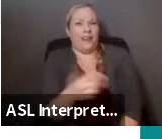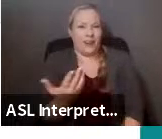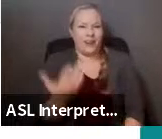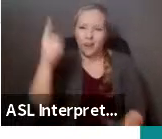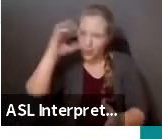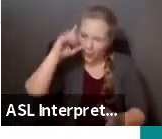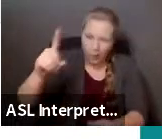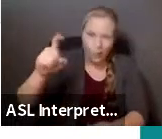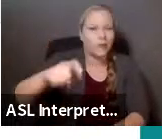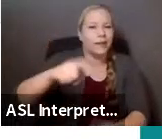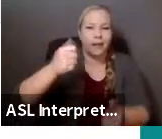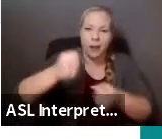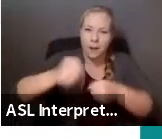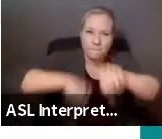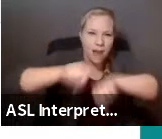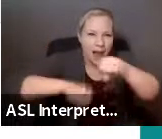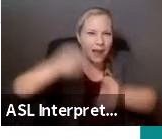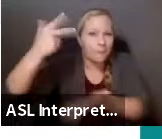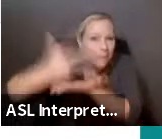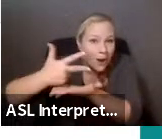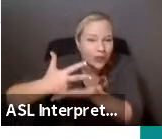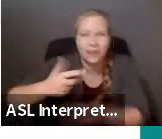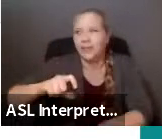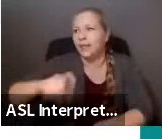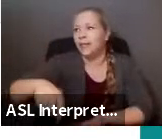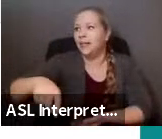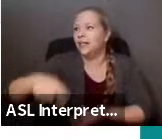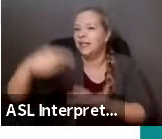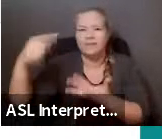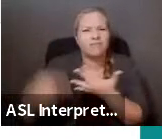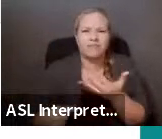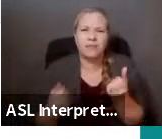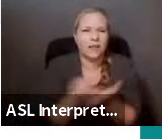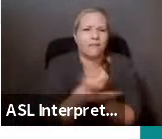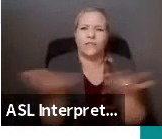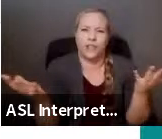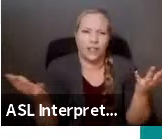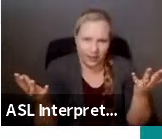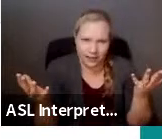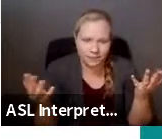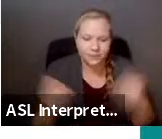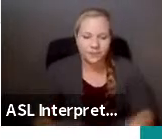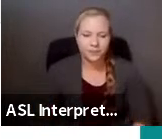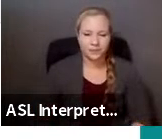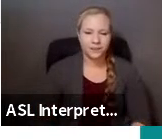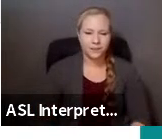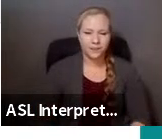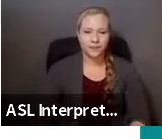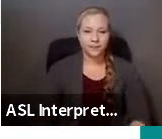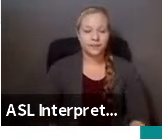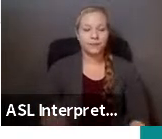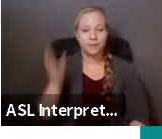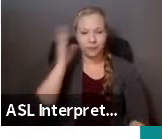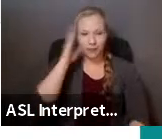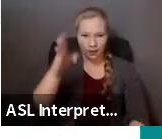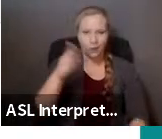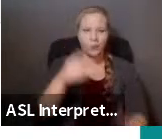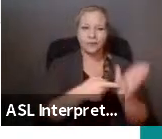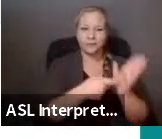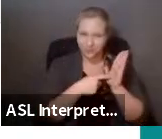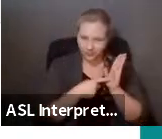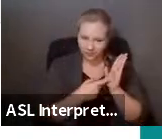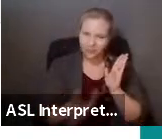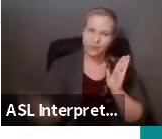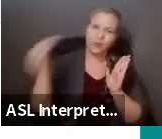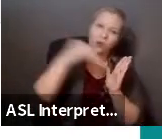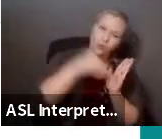and everything. All of the options are going to include a reconstruction of the 40-mile loop trail.